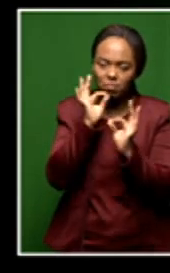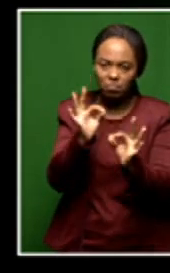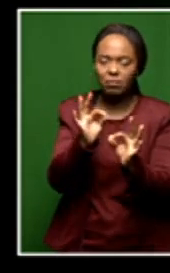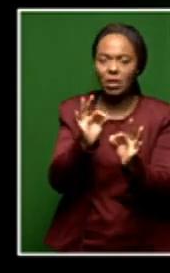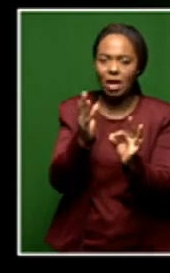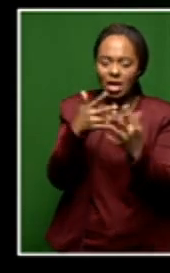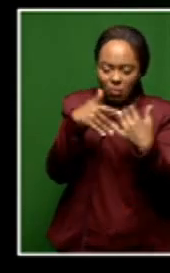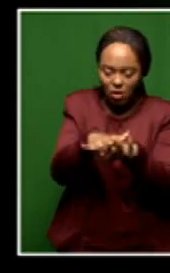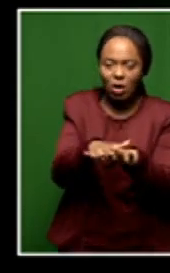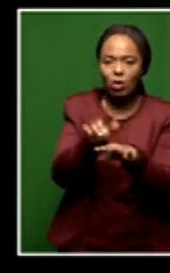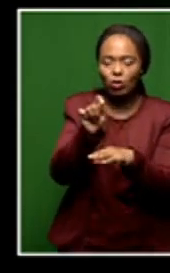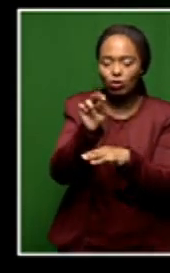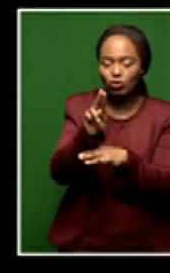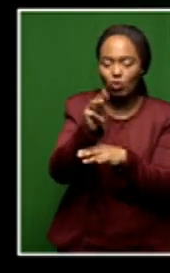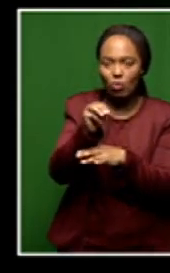hot turmeric